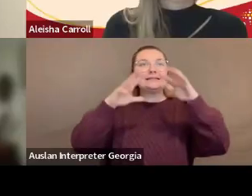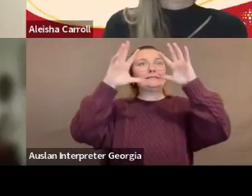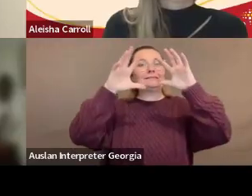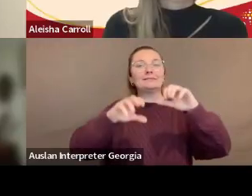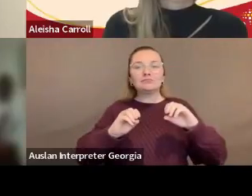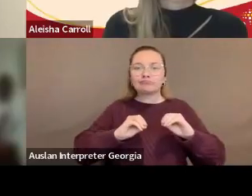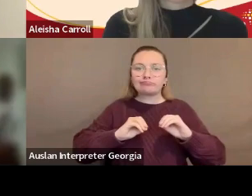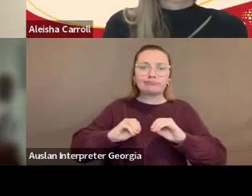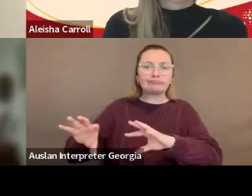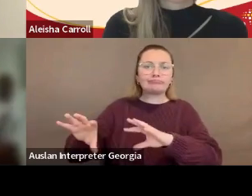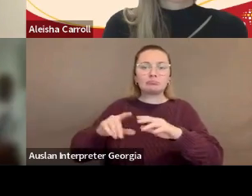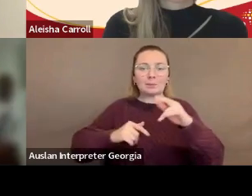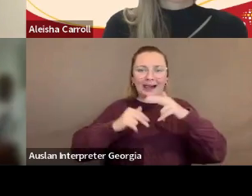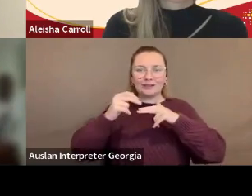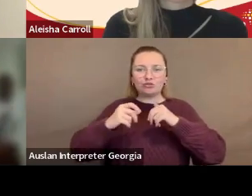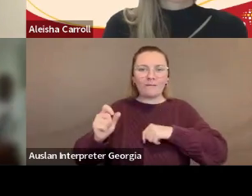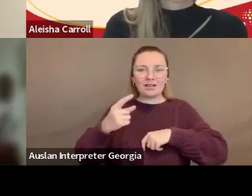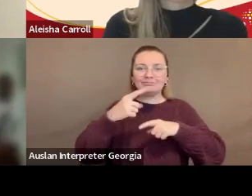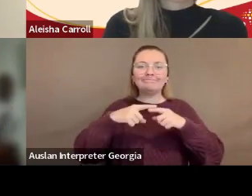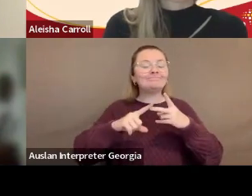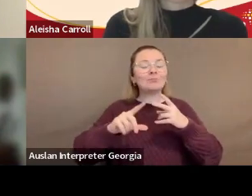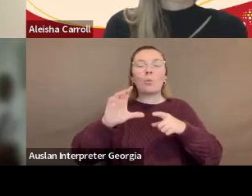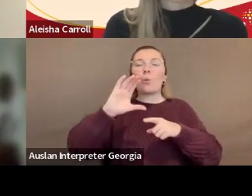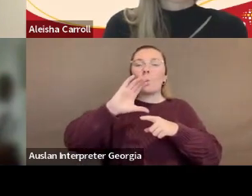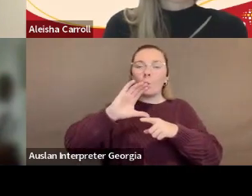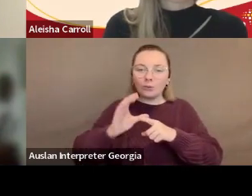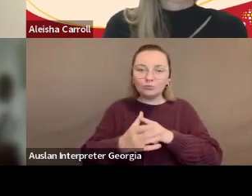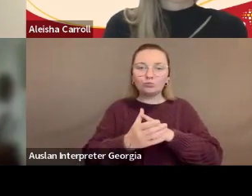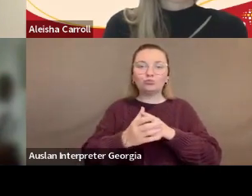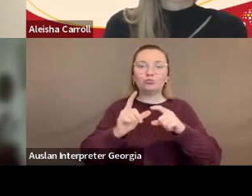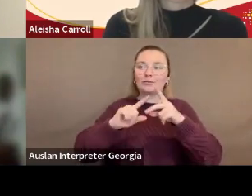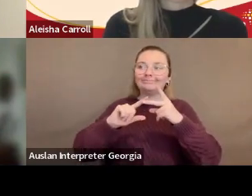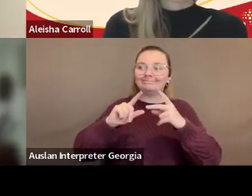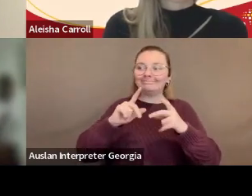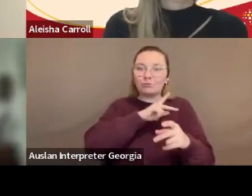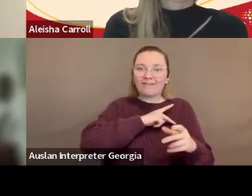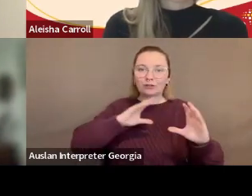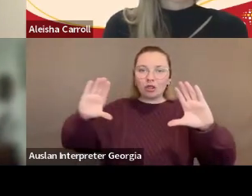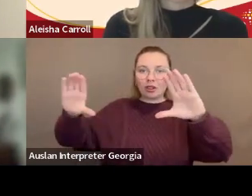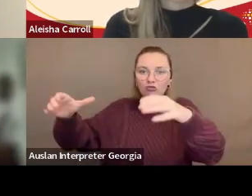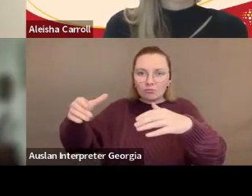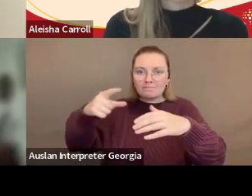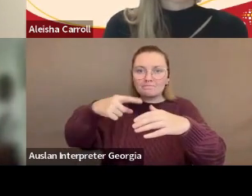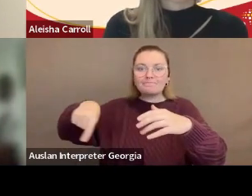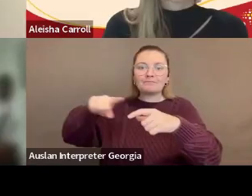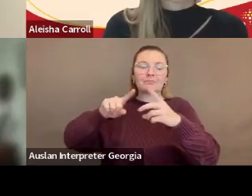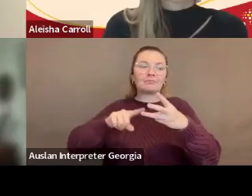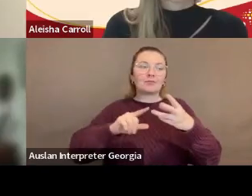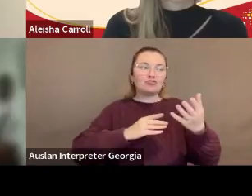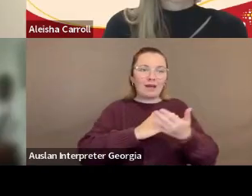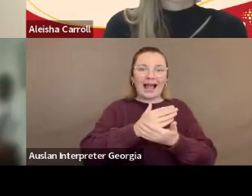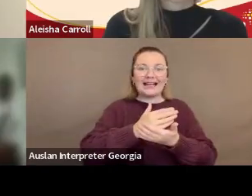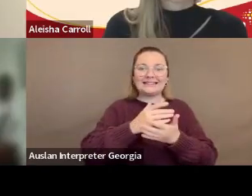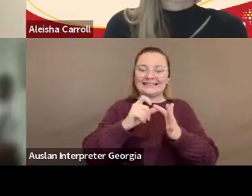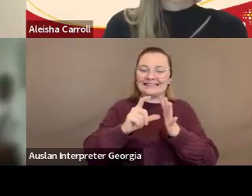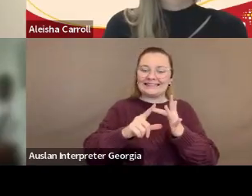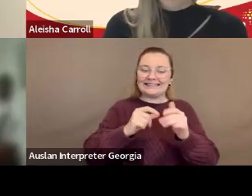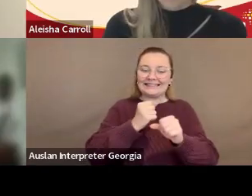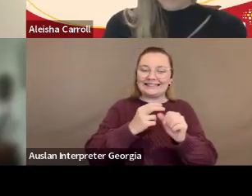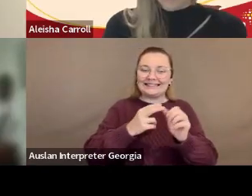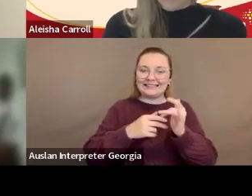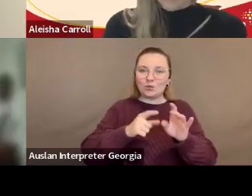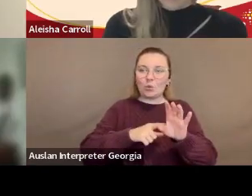a dismantling of the culture of oppression, of the stripping away of rights and dignity that happens